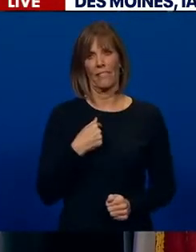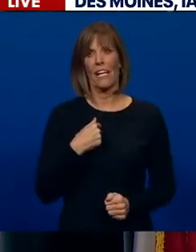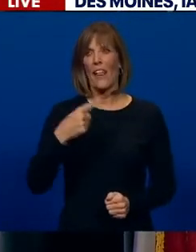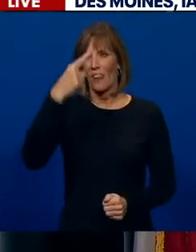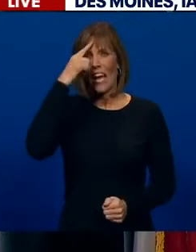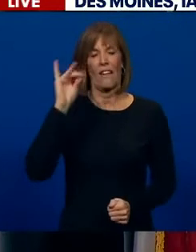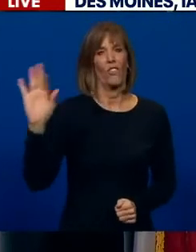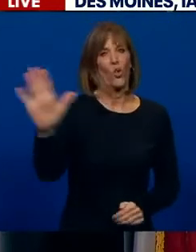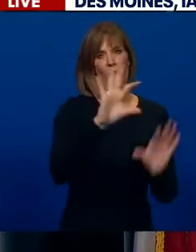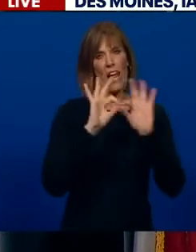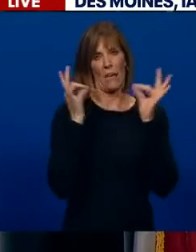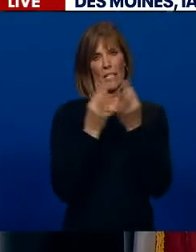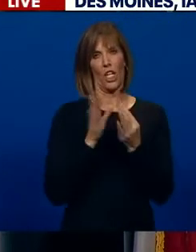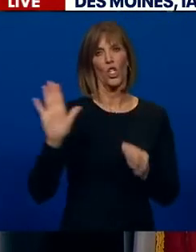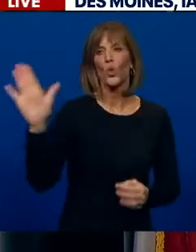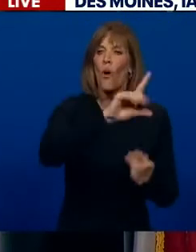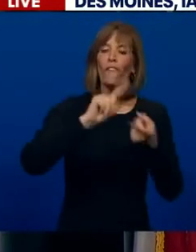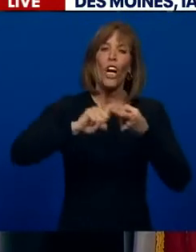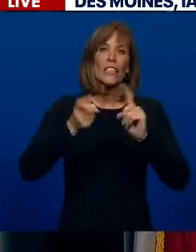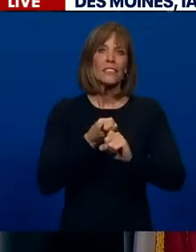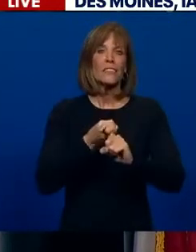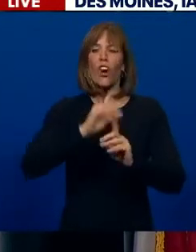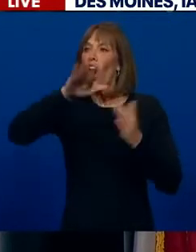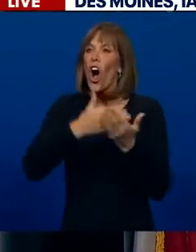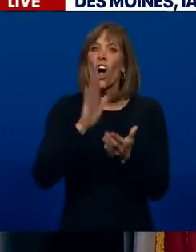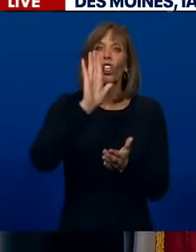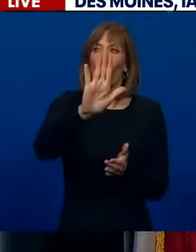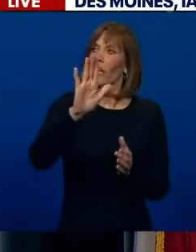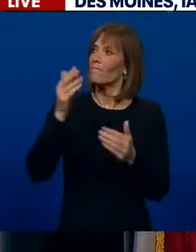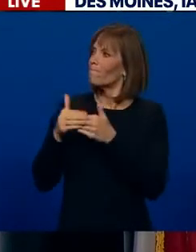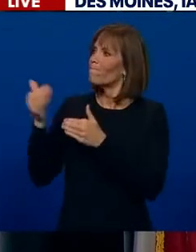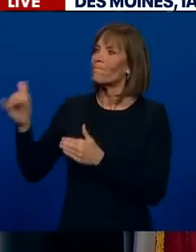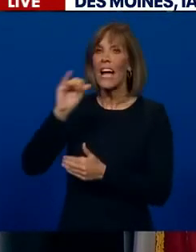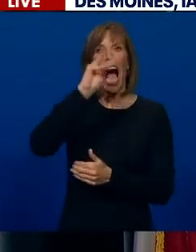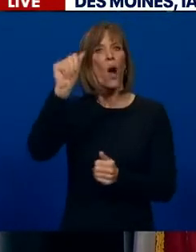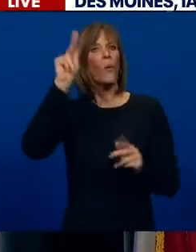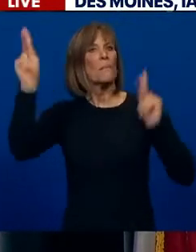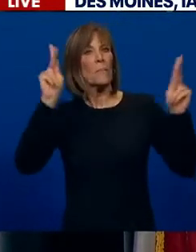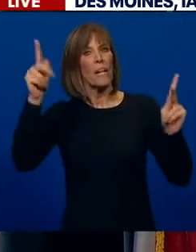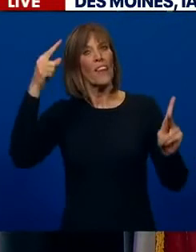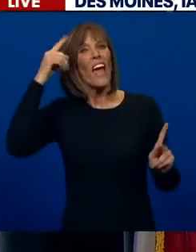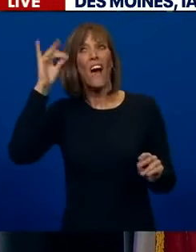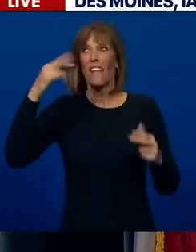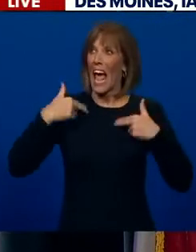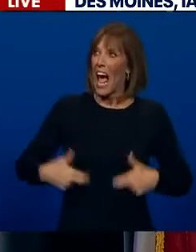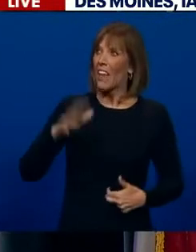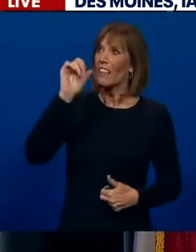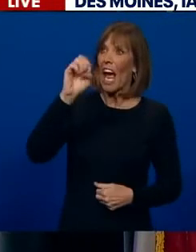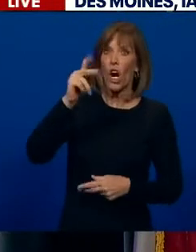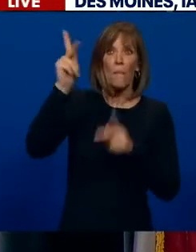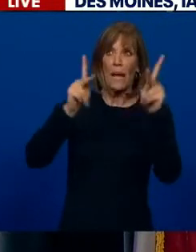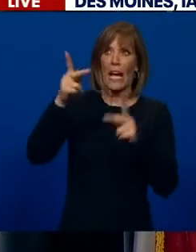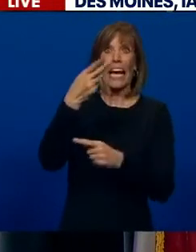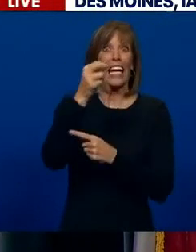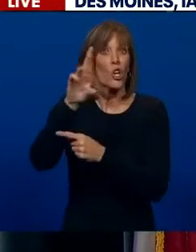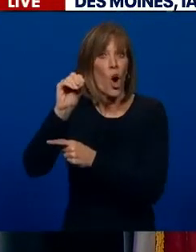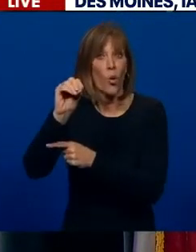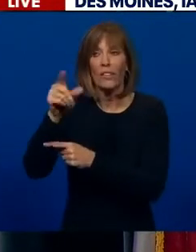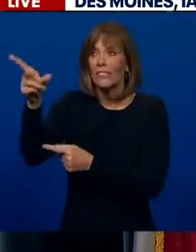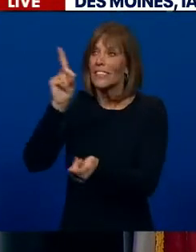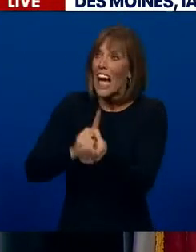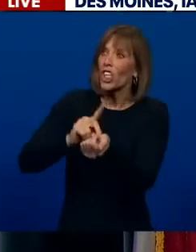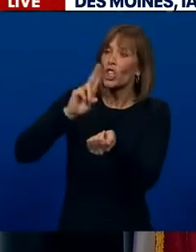your family, your friends, and all of your fellow Iowans. Think of the healthcare heroes who have been taking